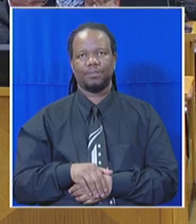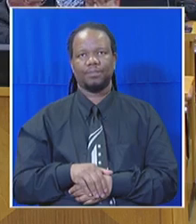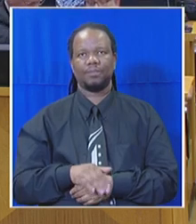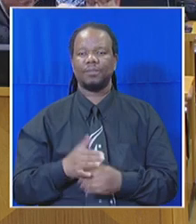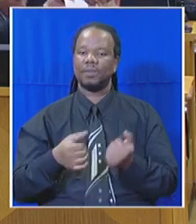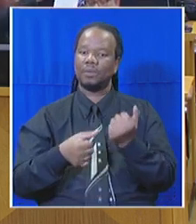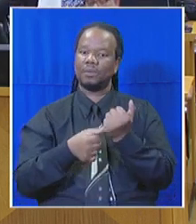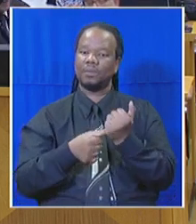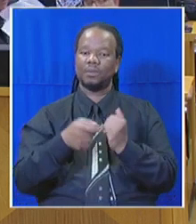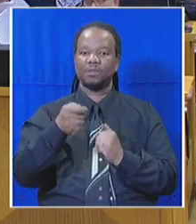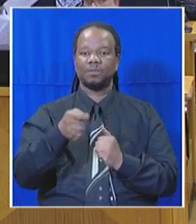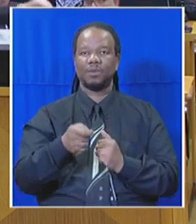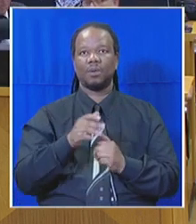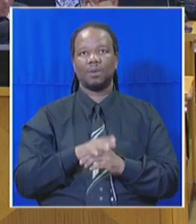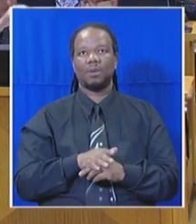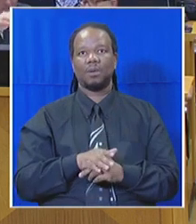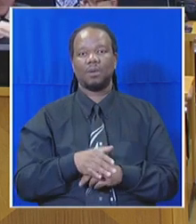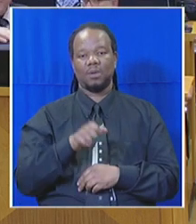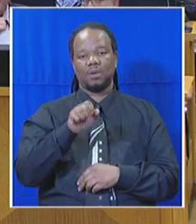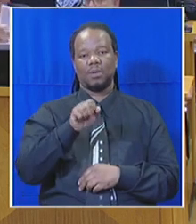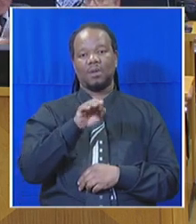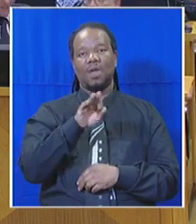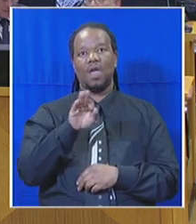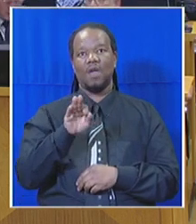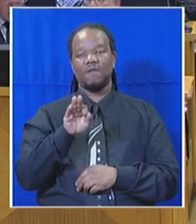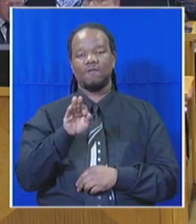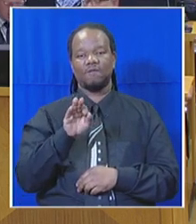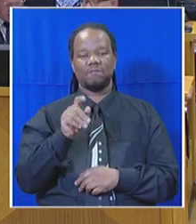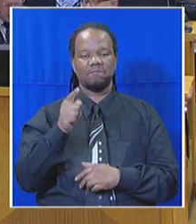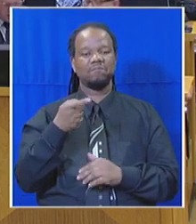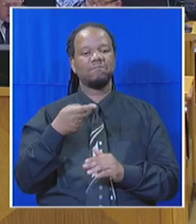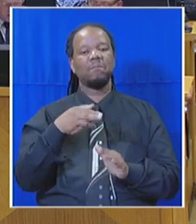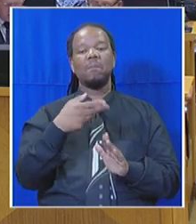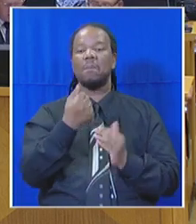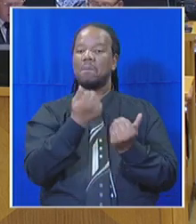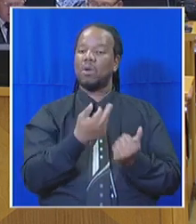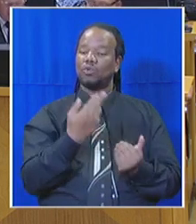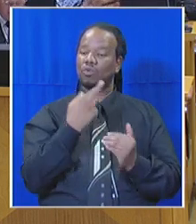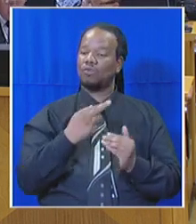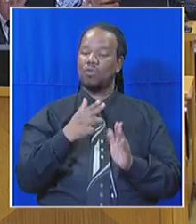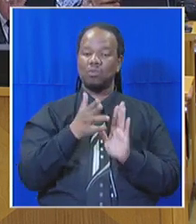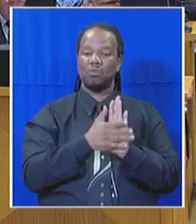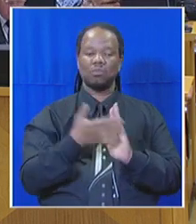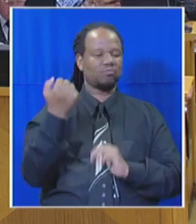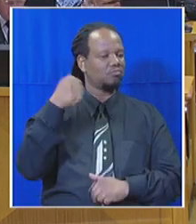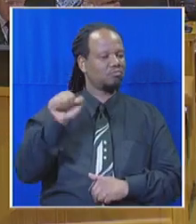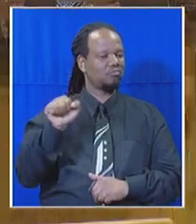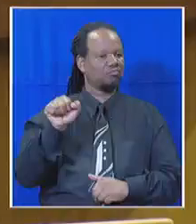Deputy Speaker, the economic freedom fighters reject the adoption of the budget review and